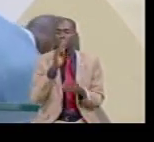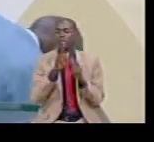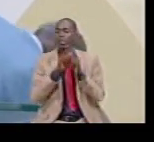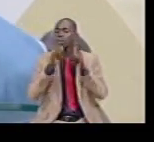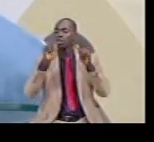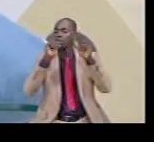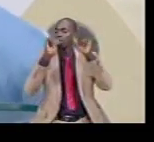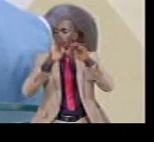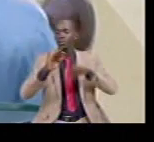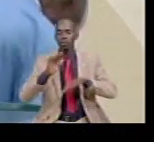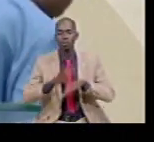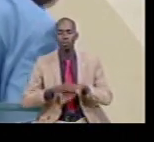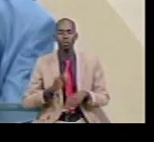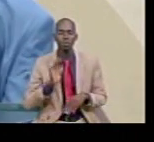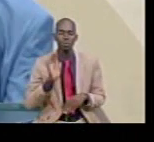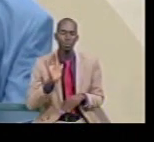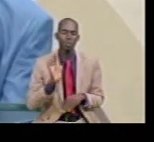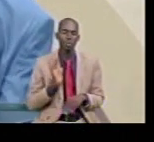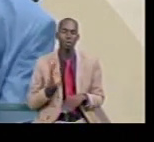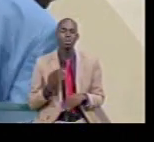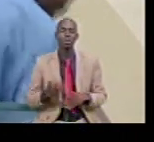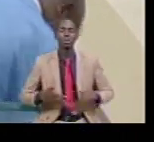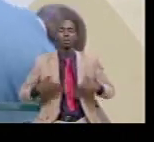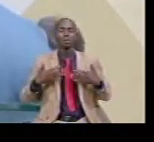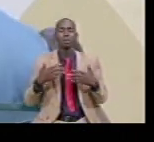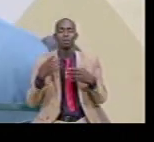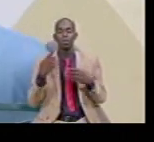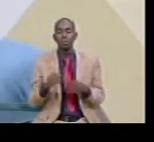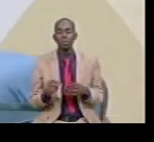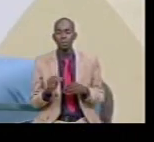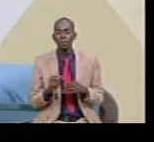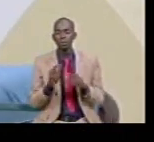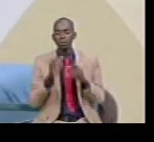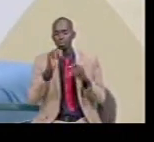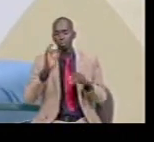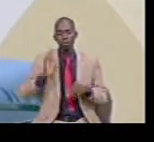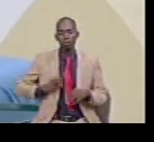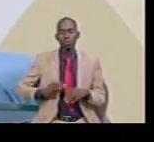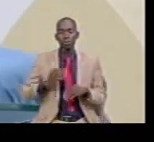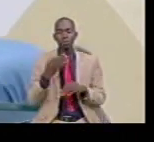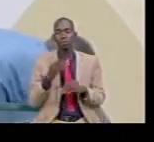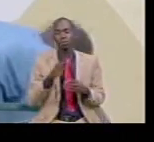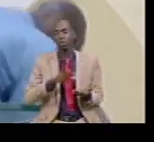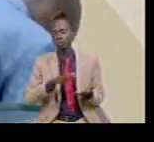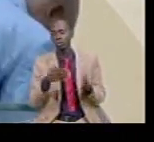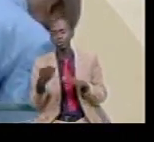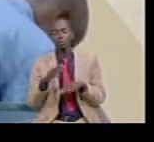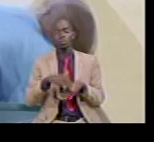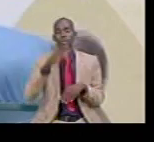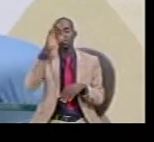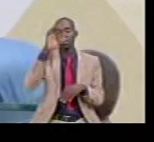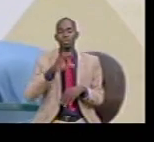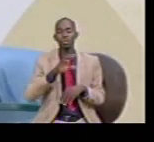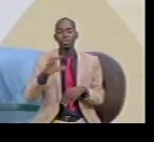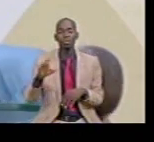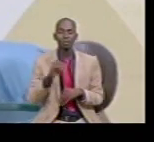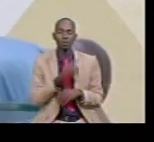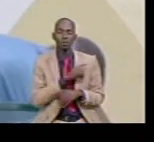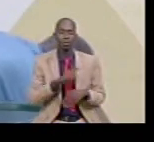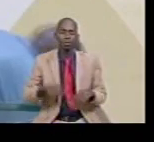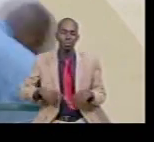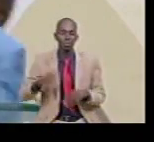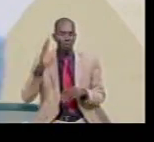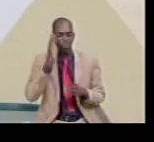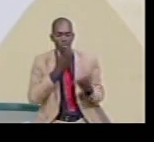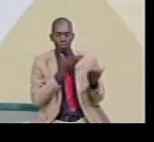the cross, the sacrifice of the cross, the Lord will walk in a mighty way. Commit yourself into the hand of